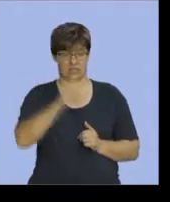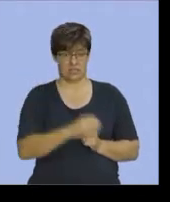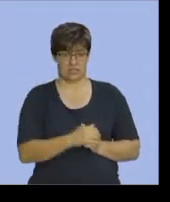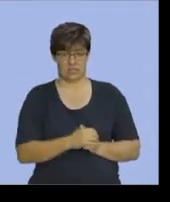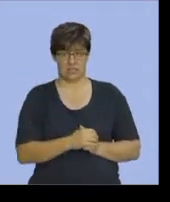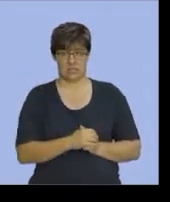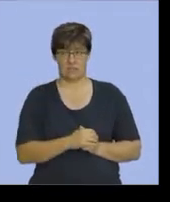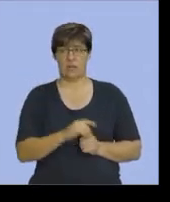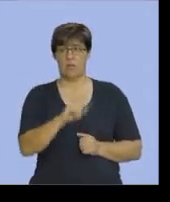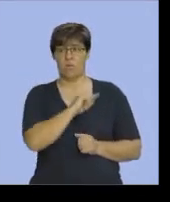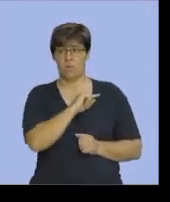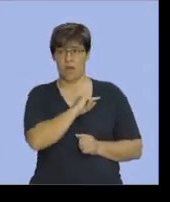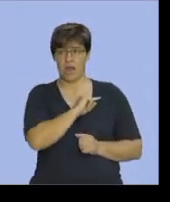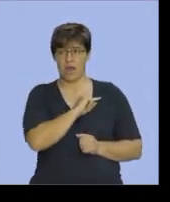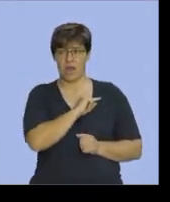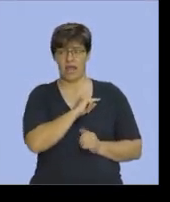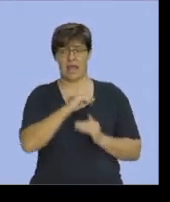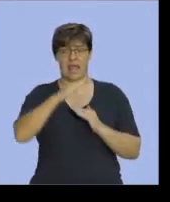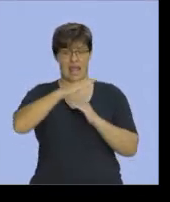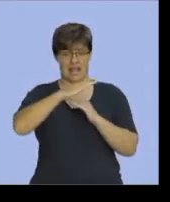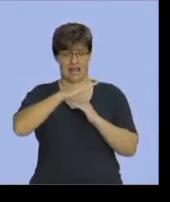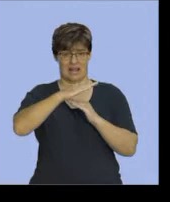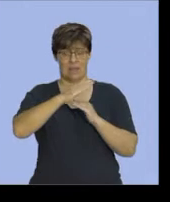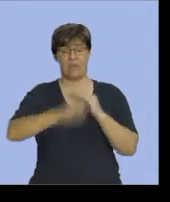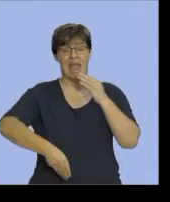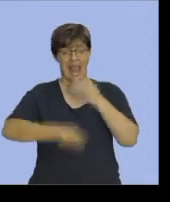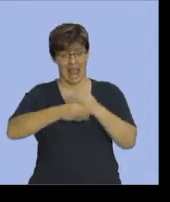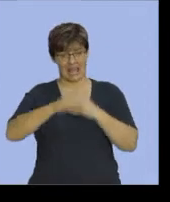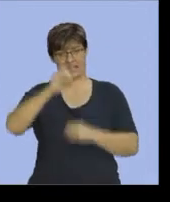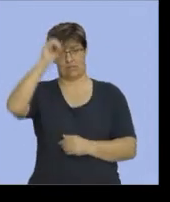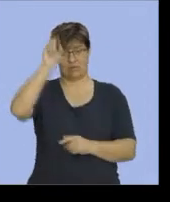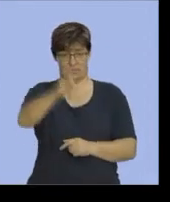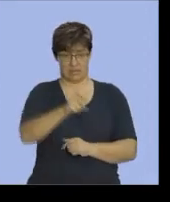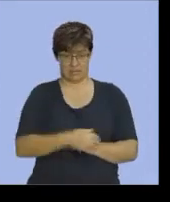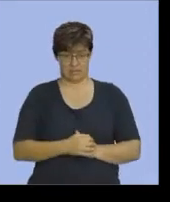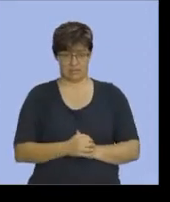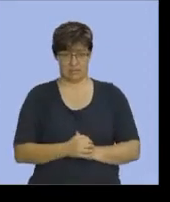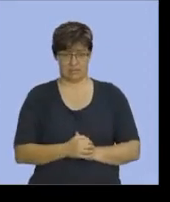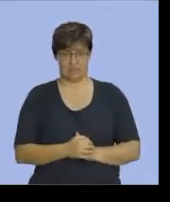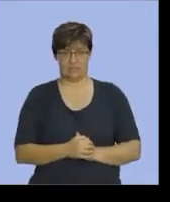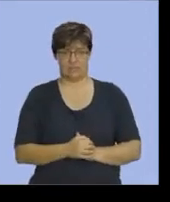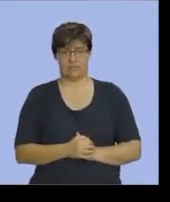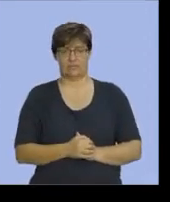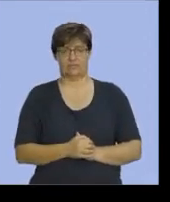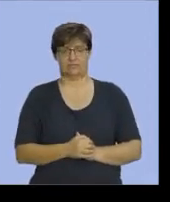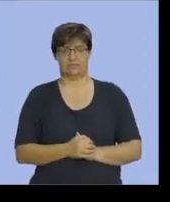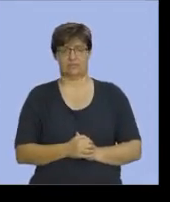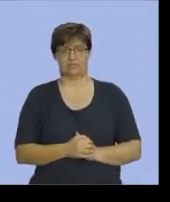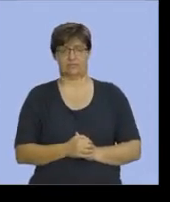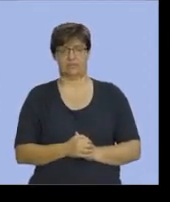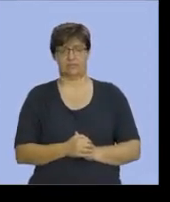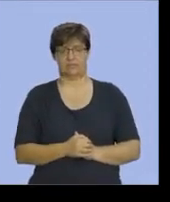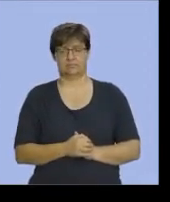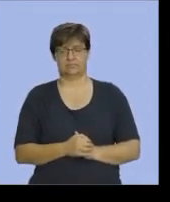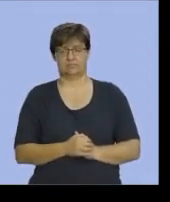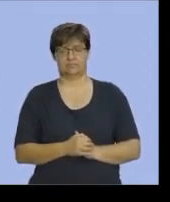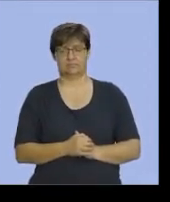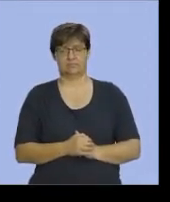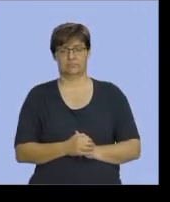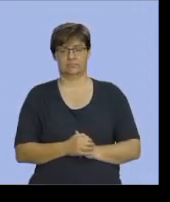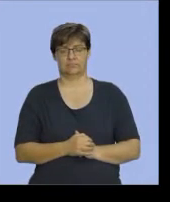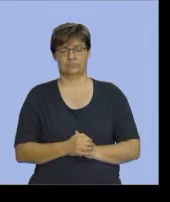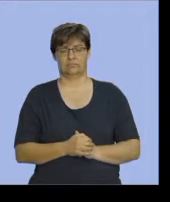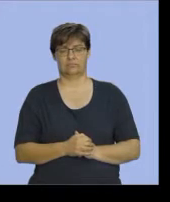degrees. Remember, theta is an angle, so we need to include the degree when we talk about theta.